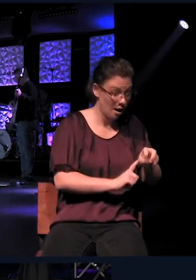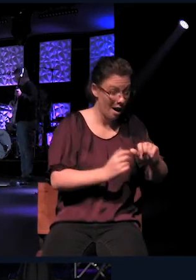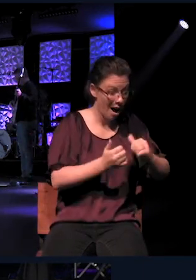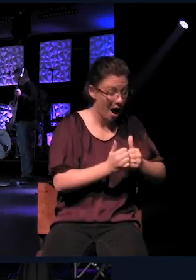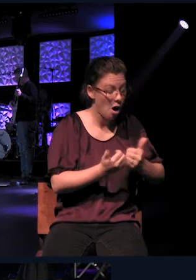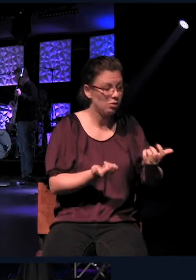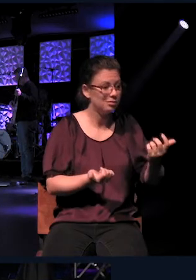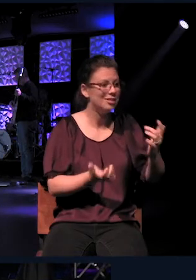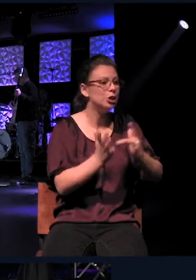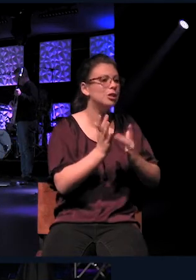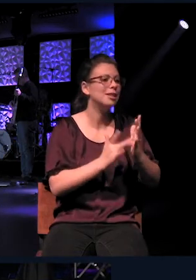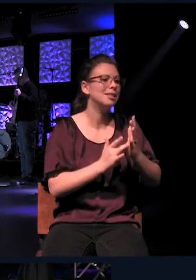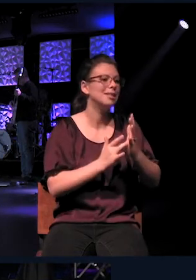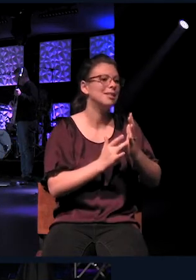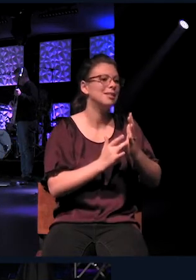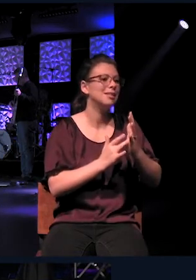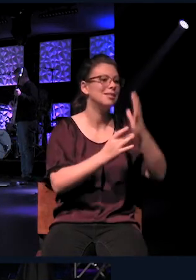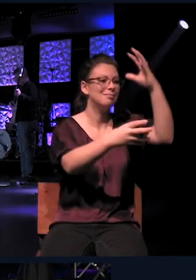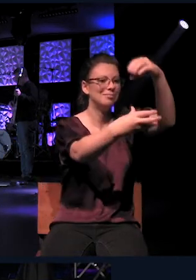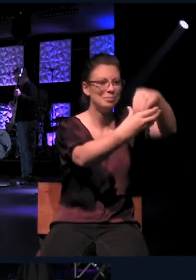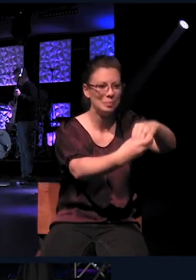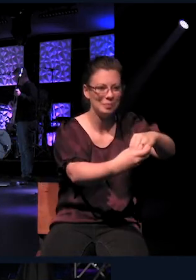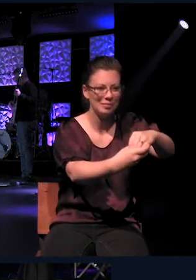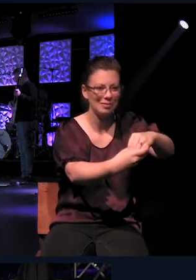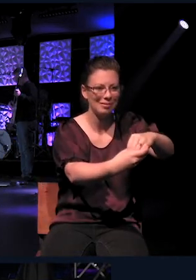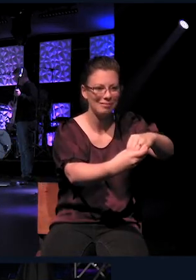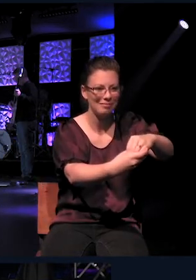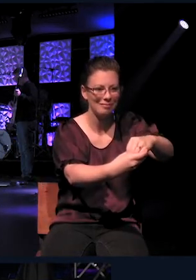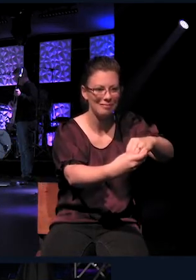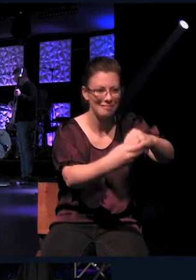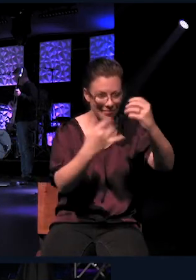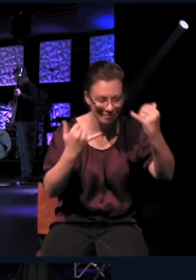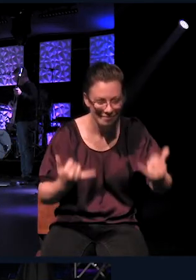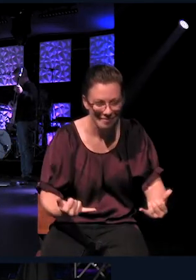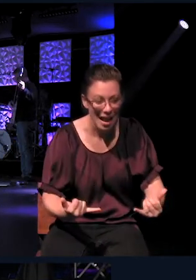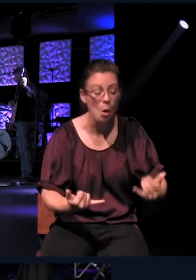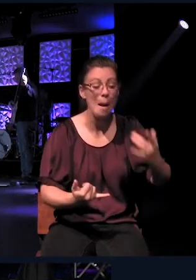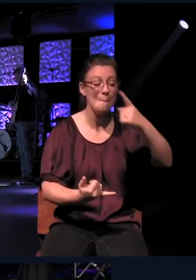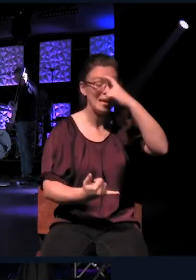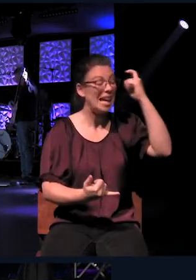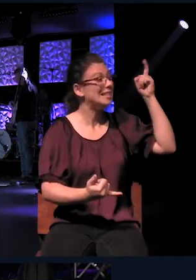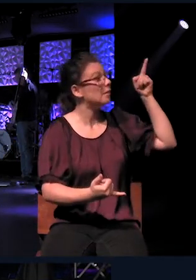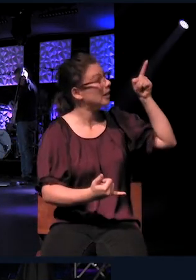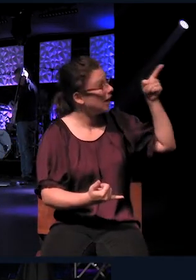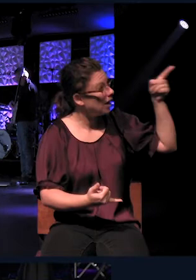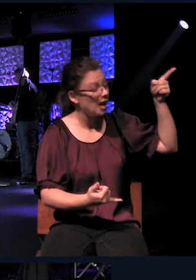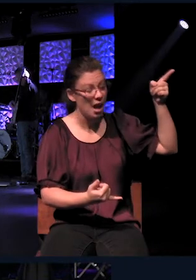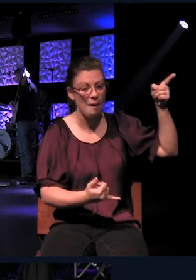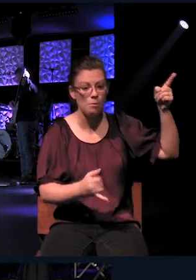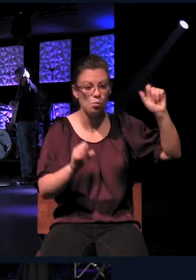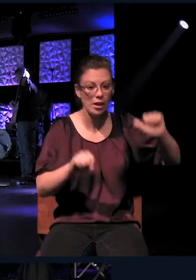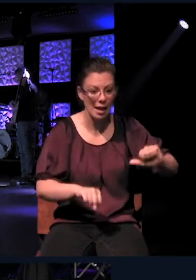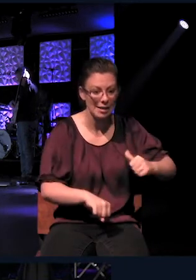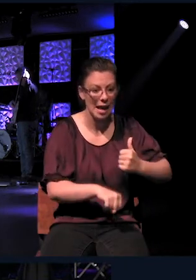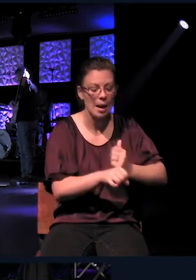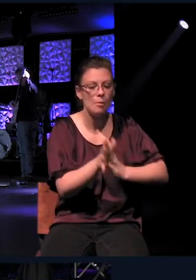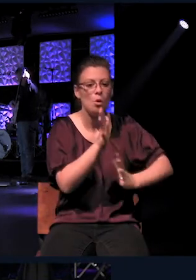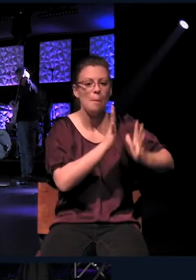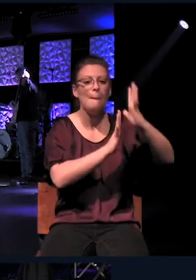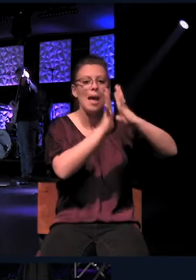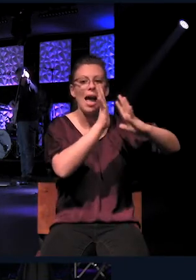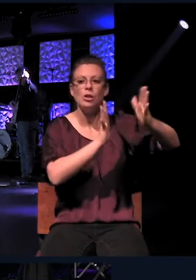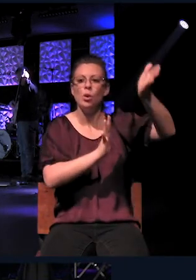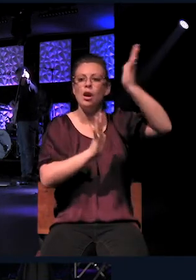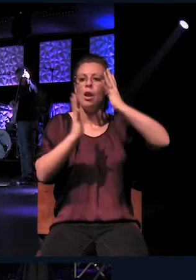Because of Jesus, we've been restored to our factory settings, the way we were created to be.